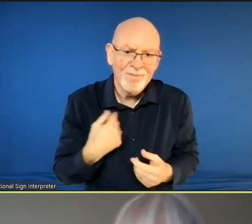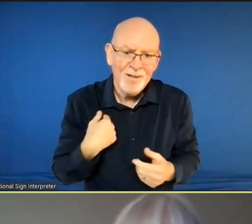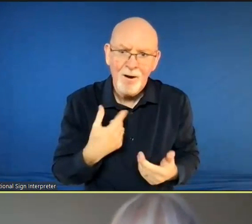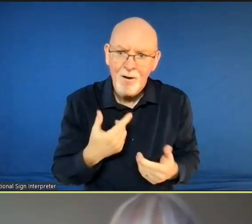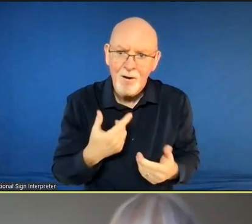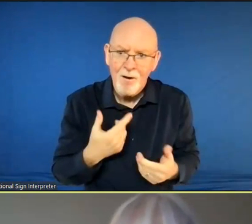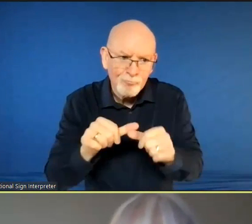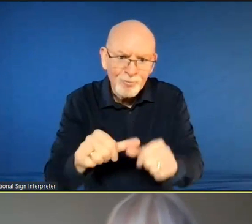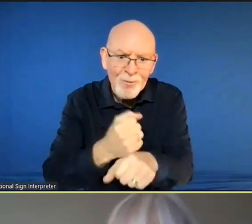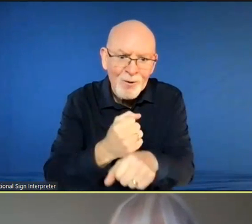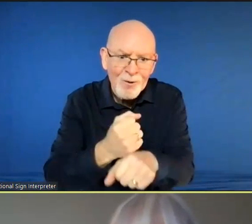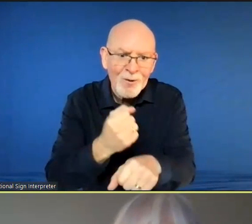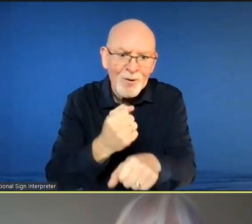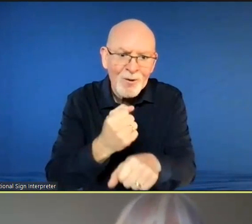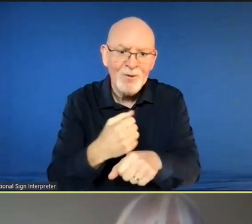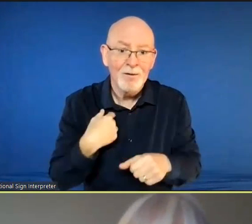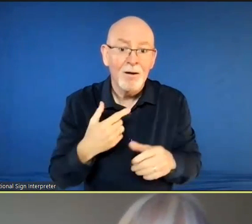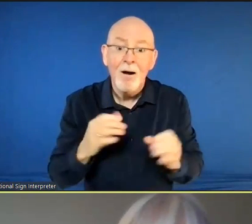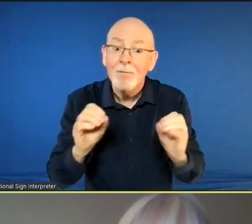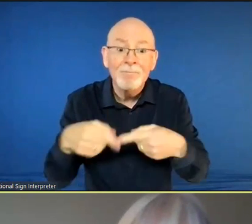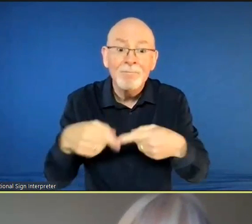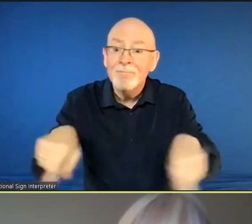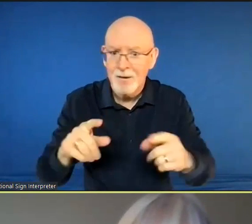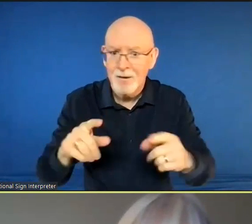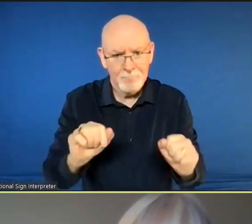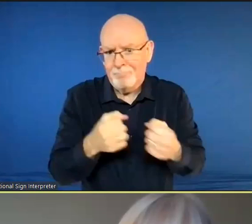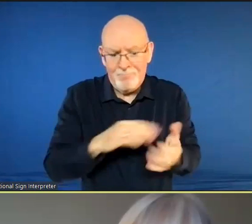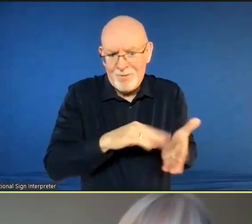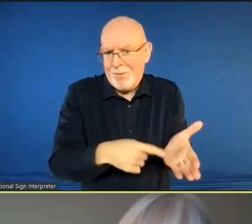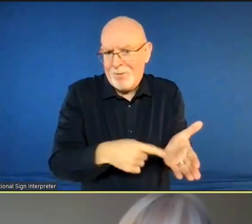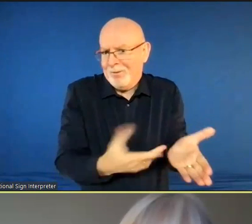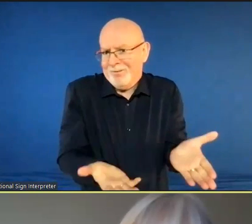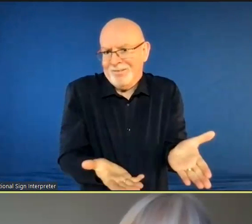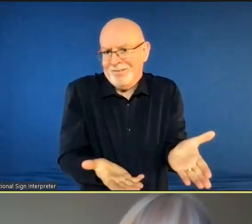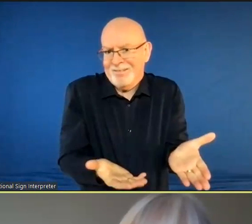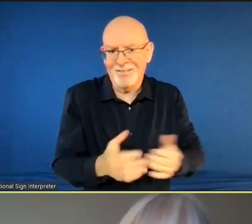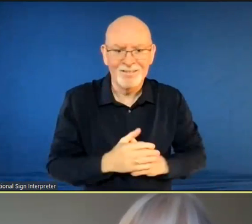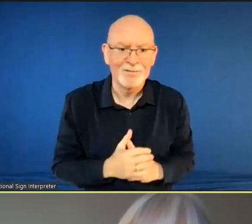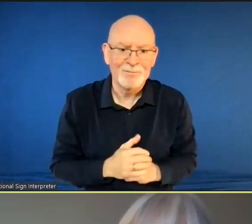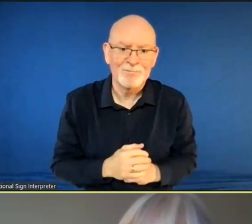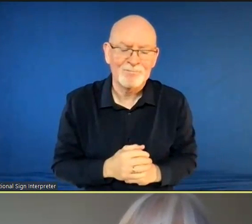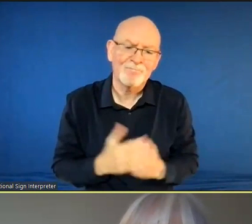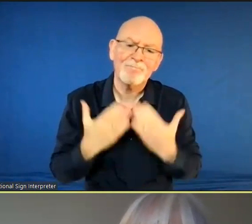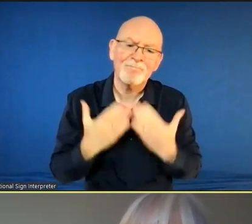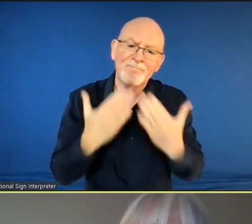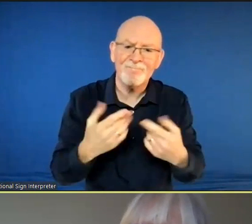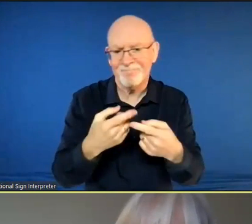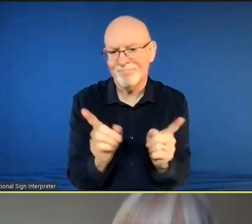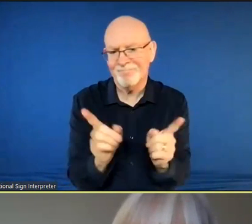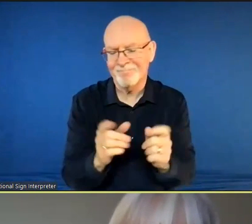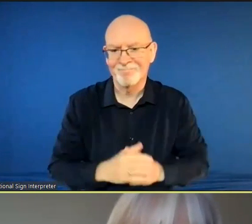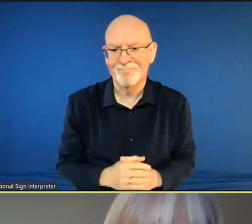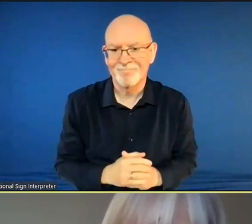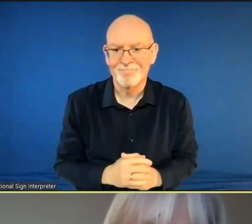what we do would be possible. So thank you very, very much. We decided to put together